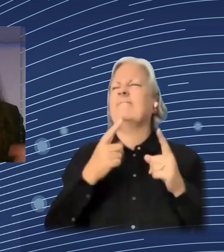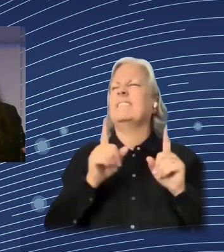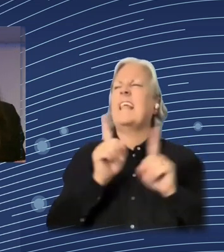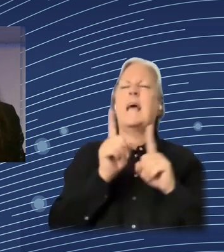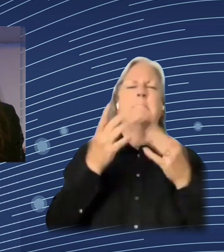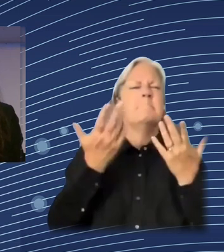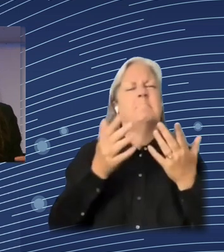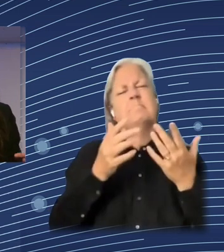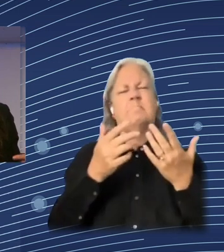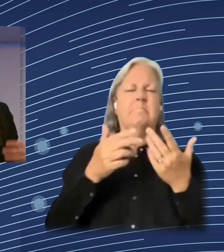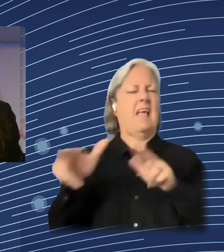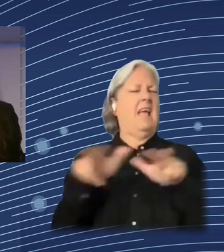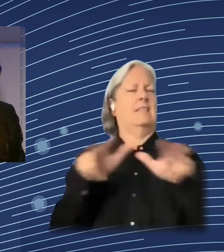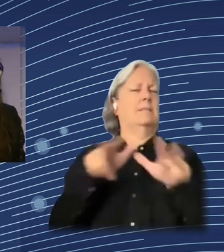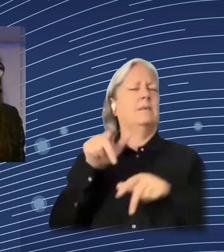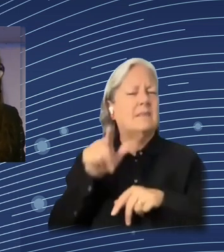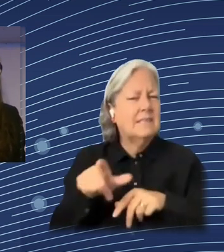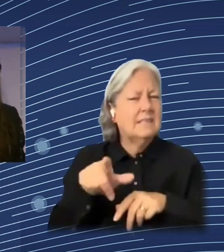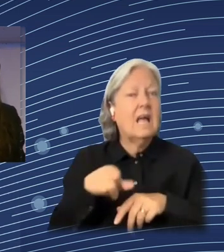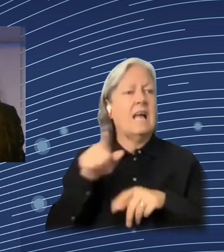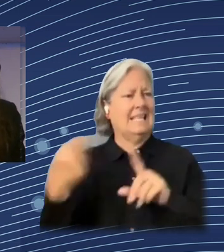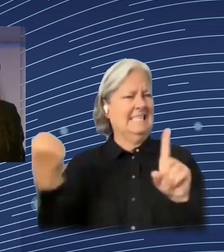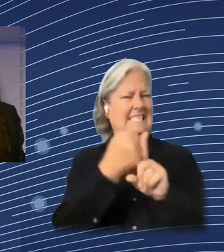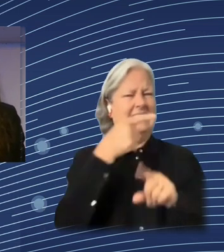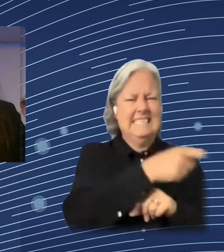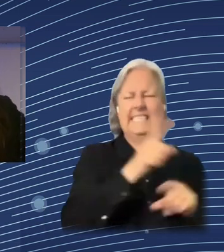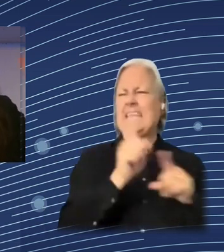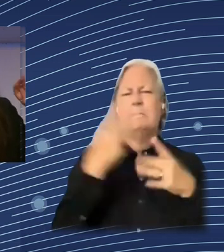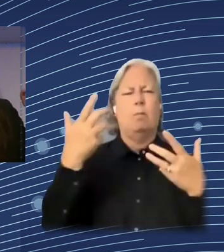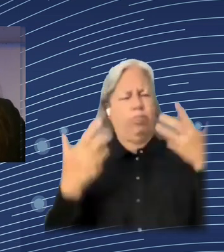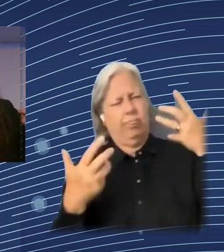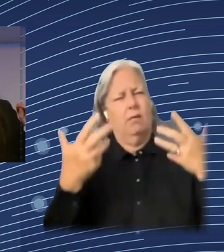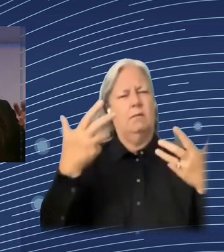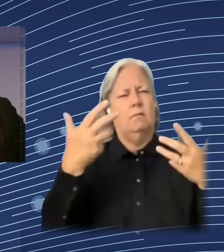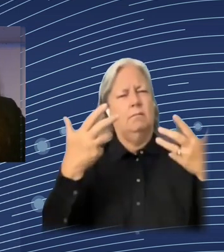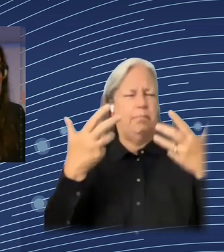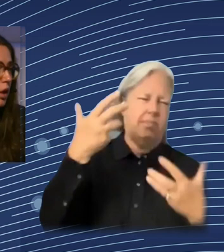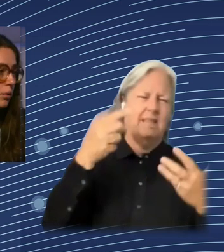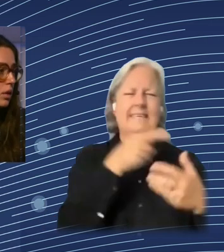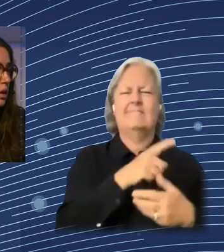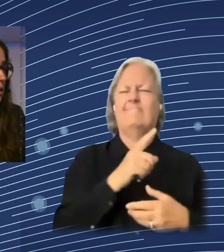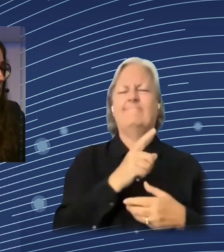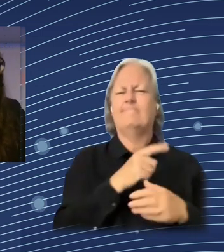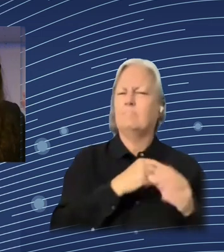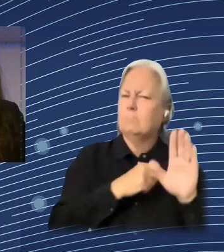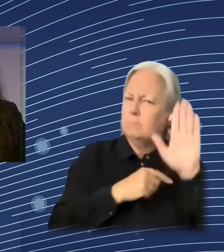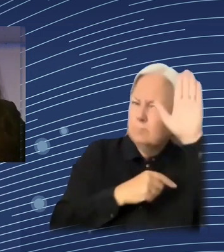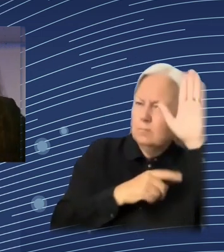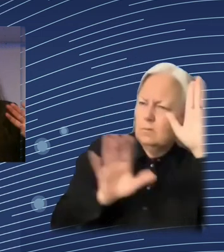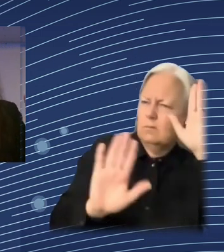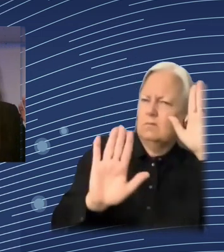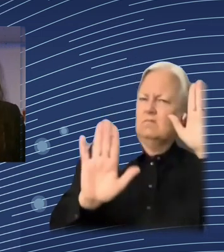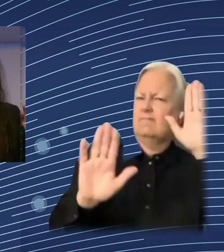that is impacted by the algorithm is not agreeing with the output, can raise the hand and say, no, this is not what I